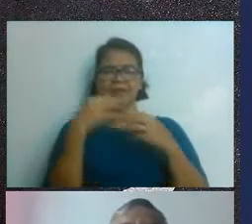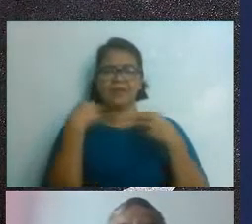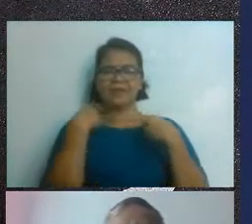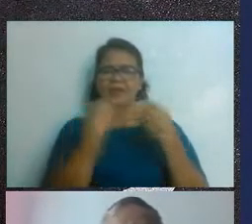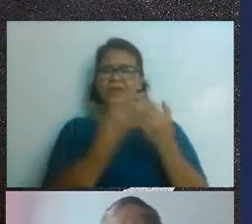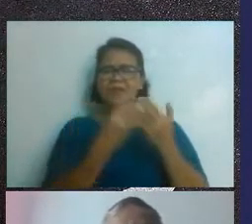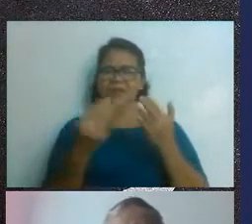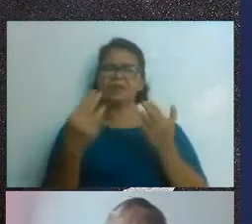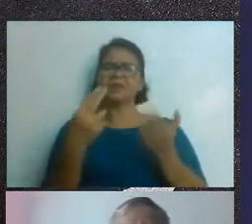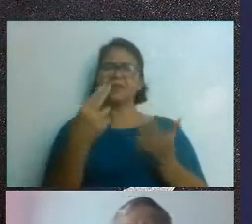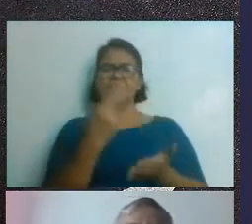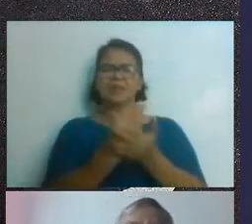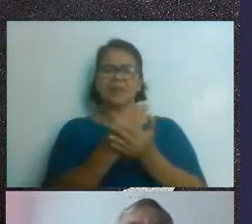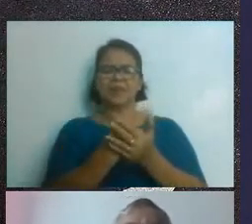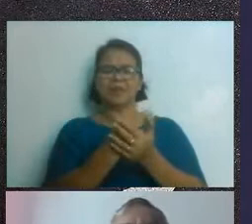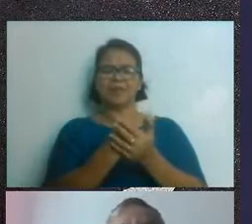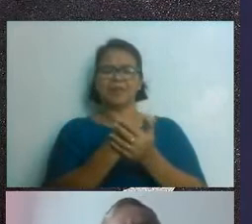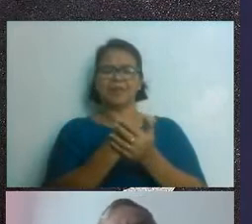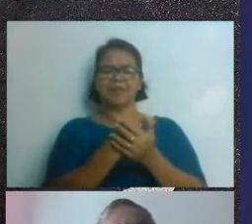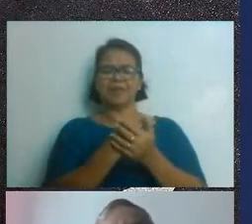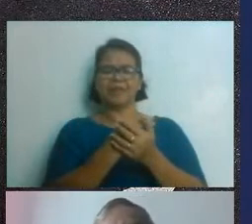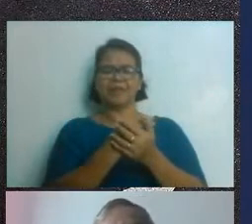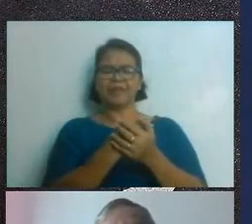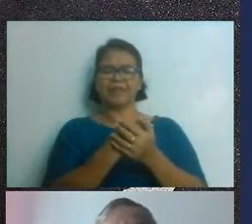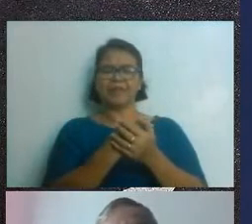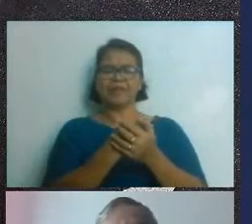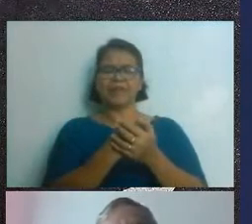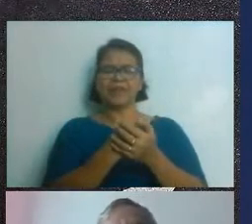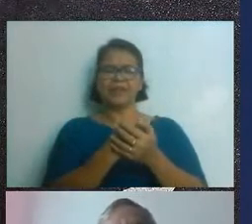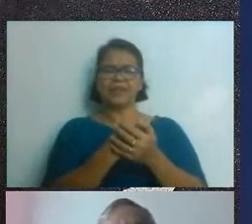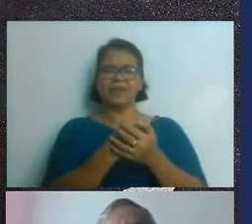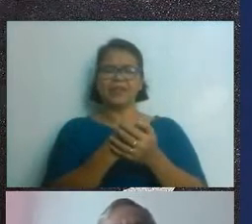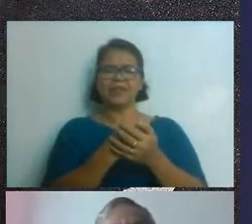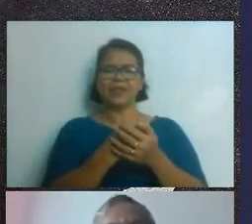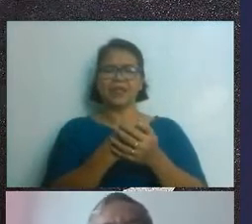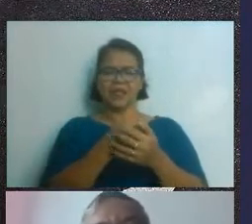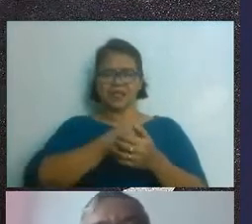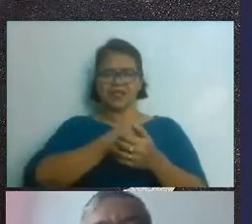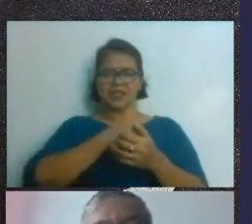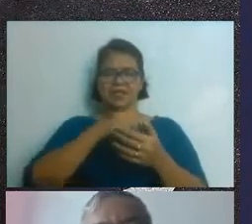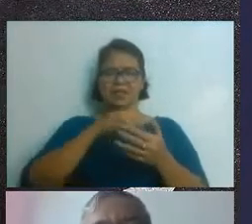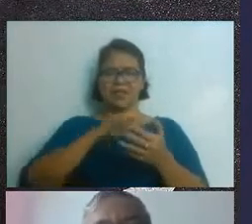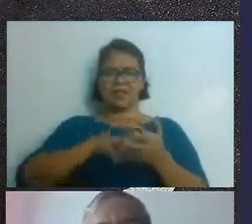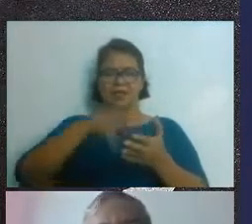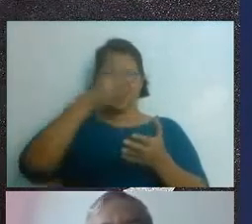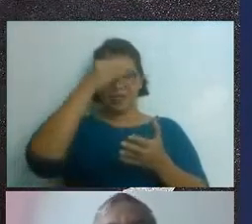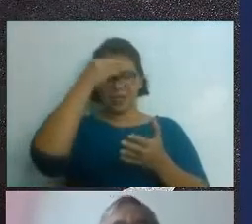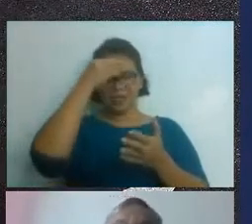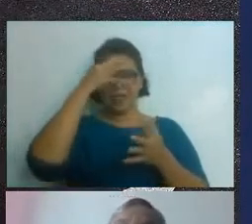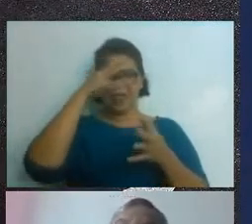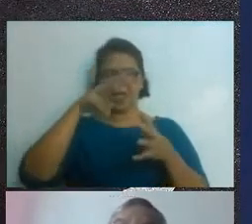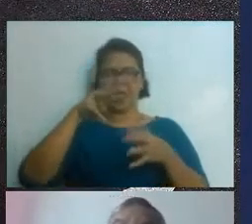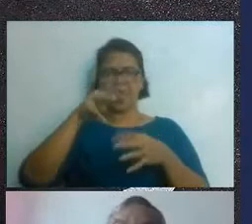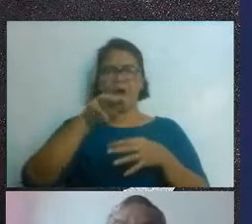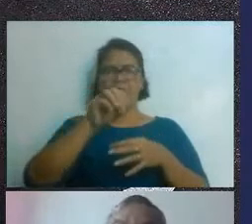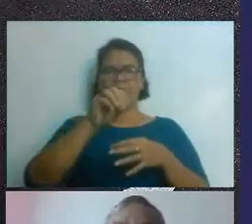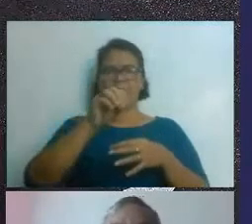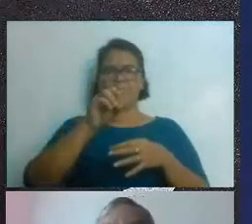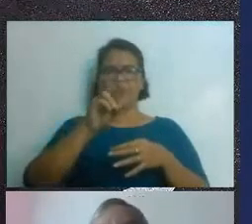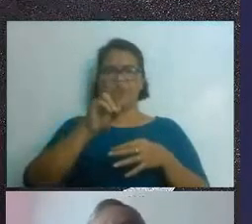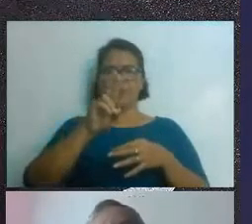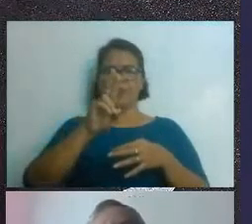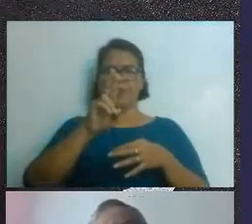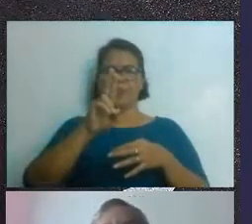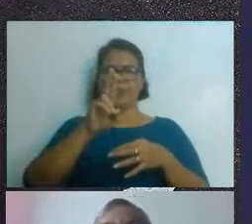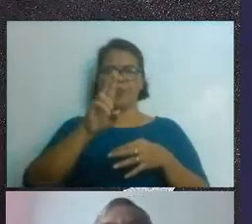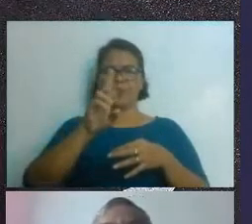will convert, sabi ko, the self-learning modules, we will convert them into radio or TV scripts na pwedeng gamitin ng mga